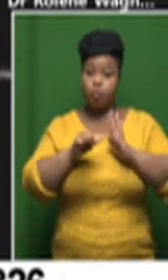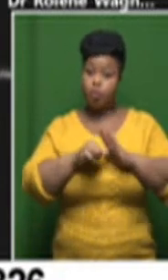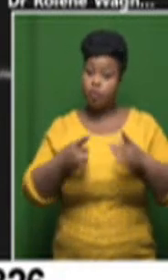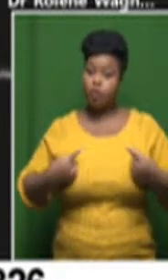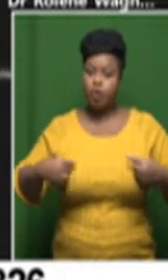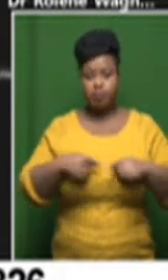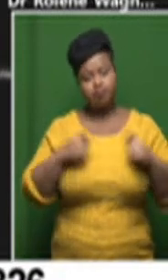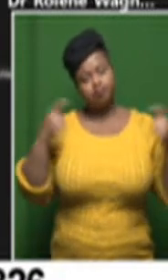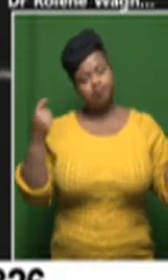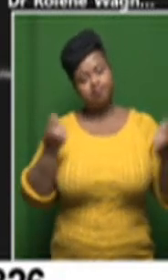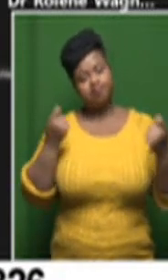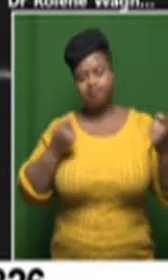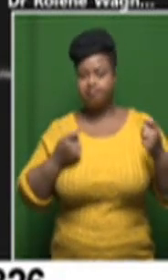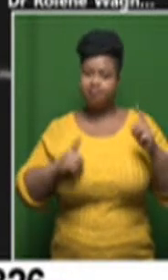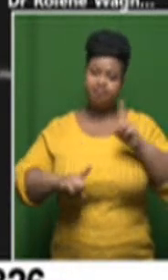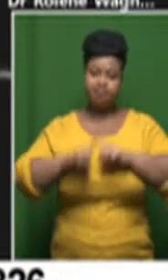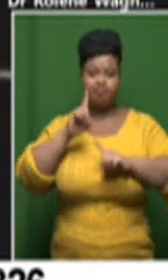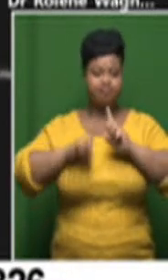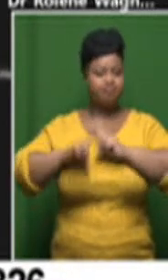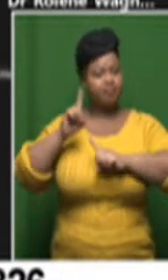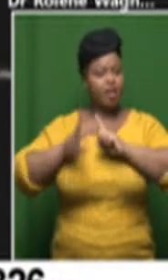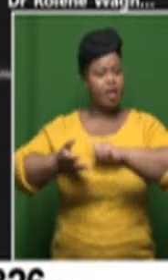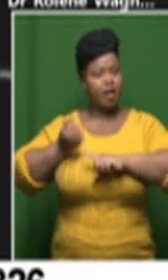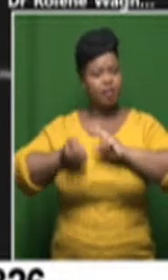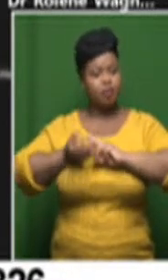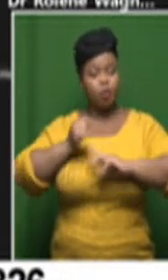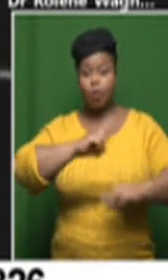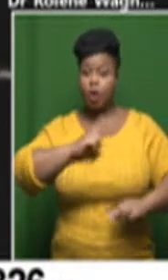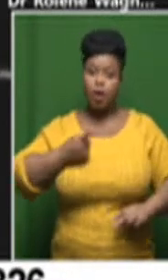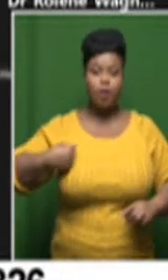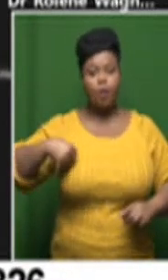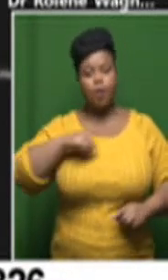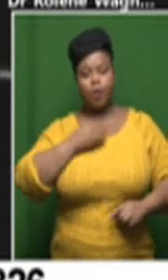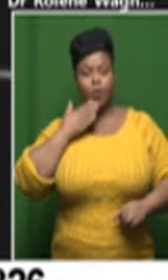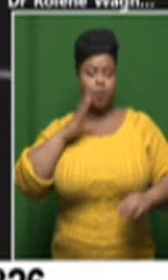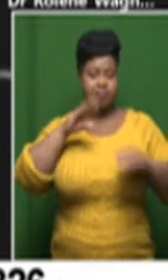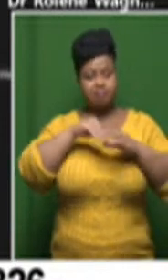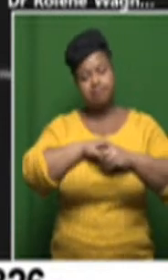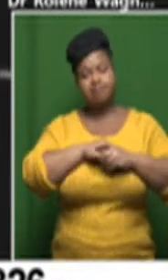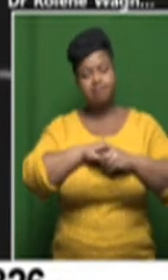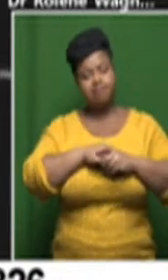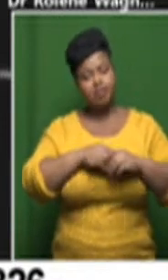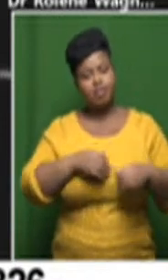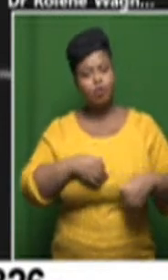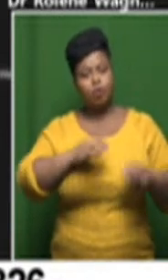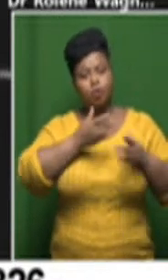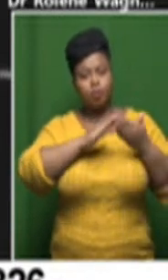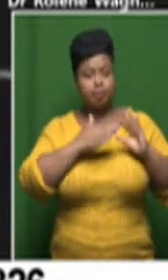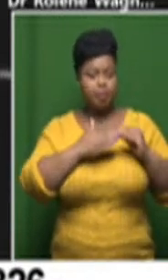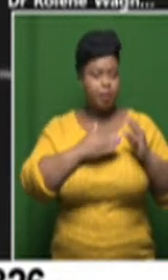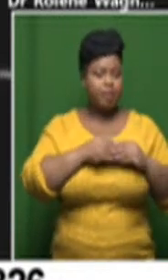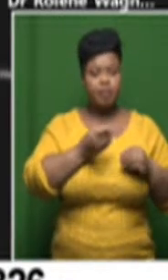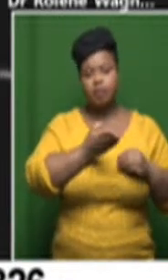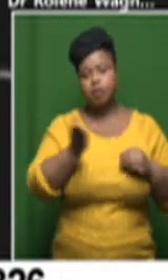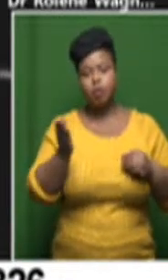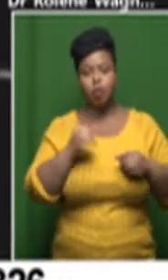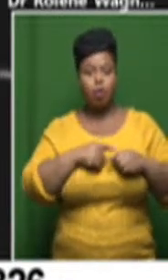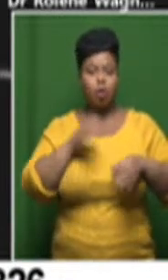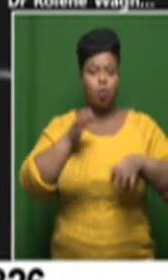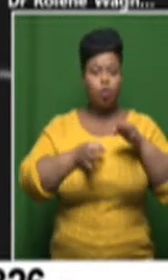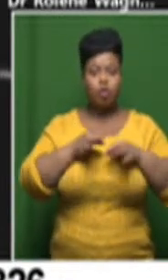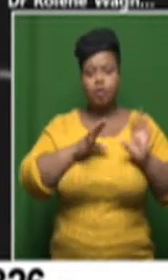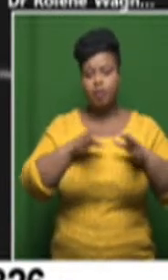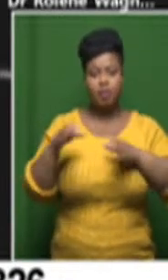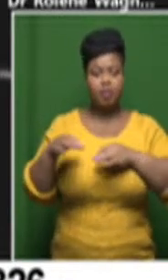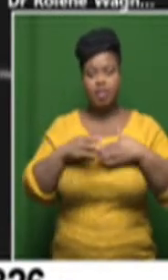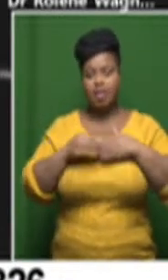to celebrate these successes because they encourage everybody who's part of this movement, both our citizens as well as our politicians,